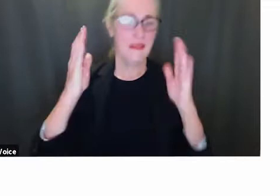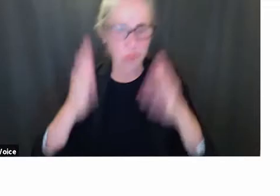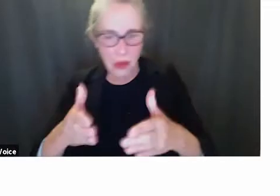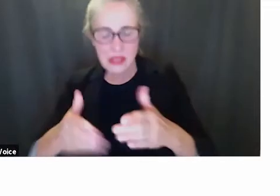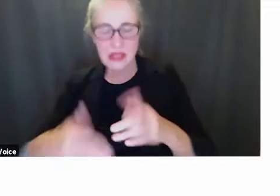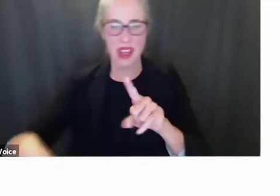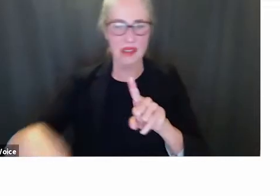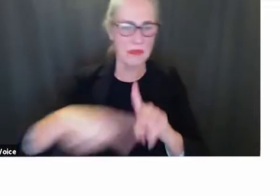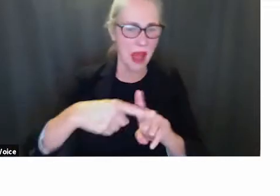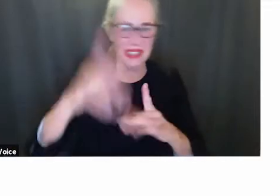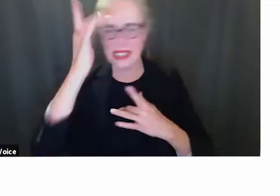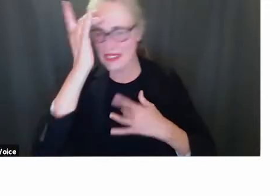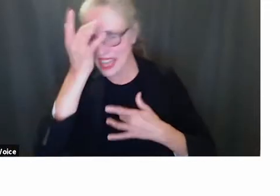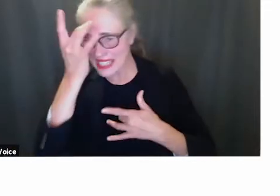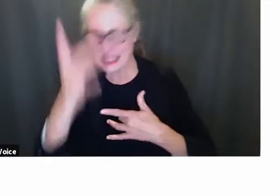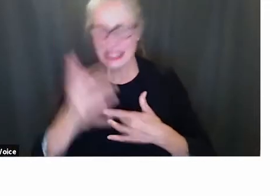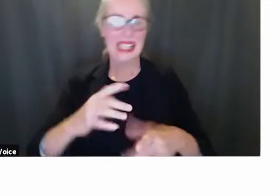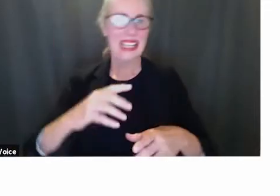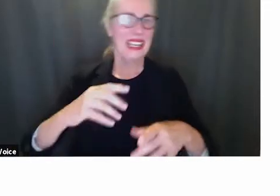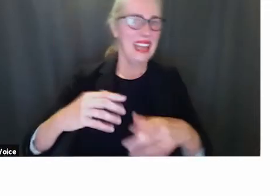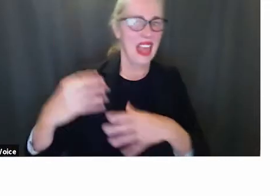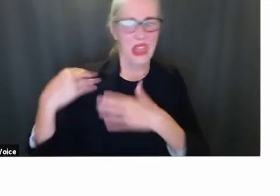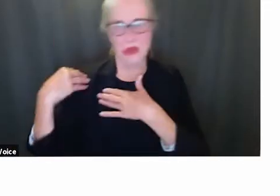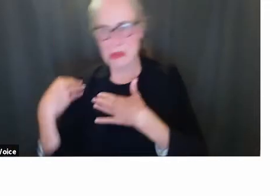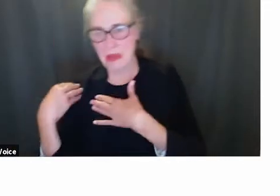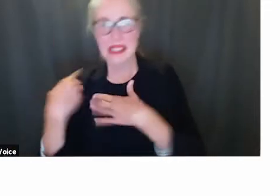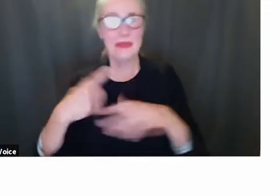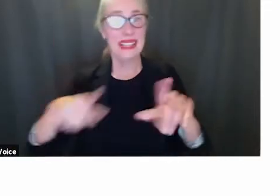and completing their regularly assigned duties.